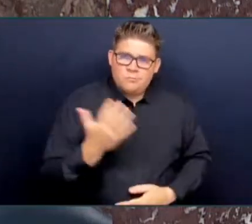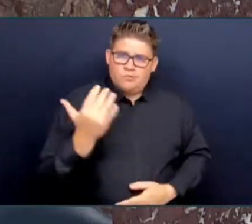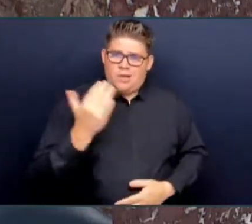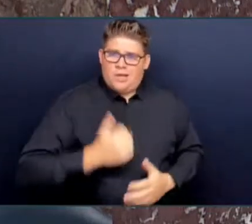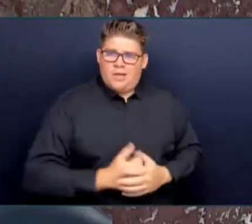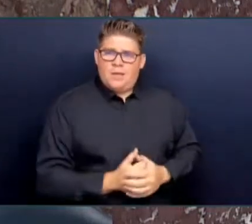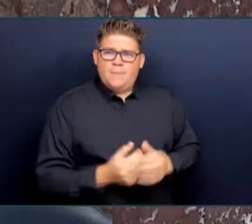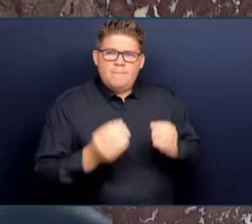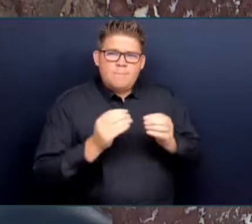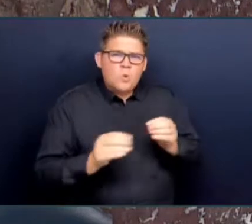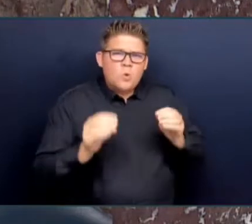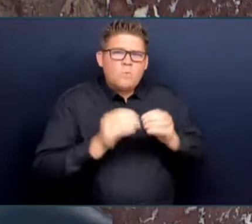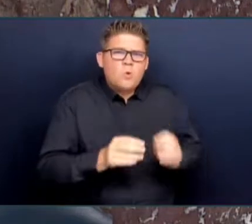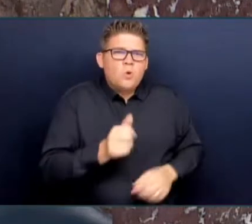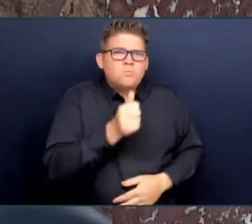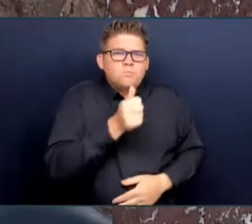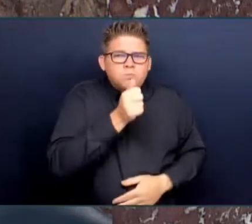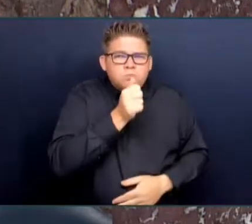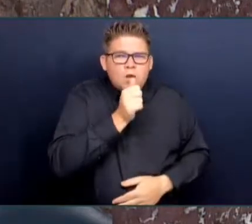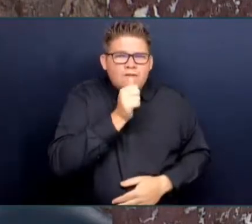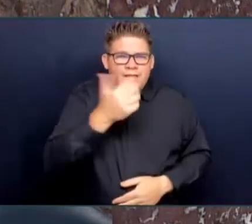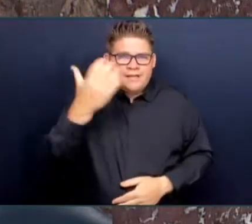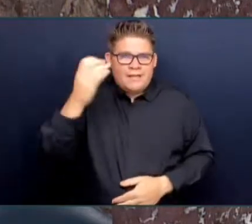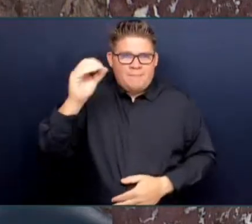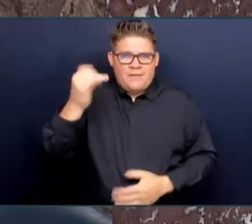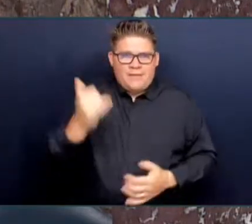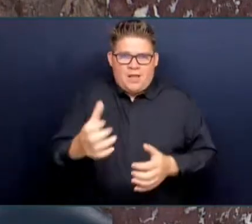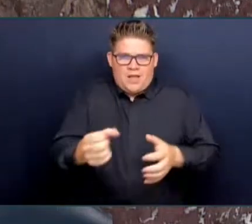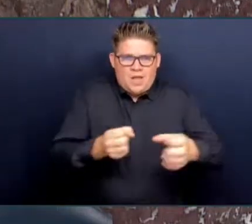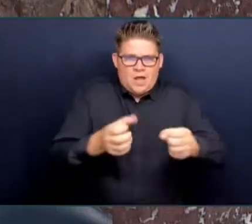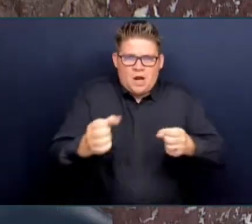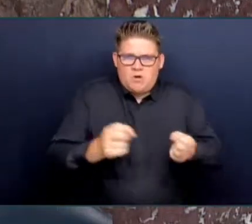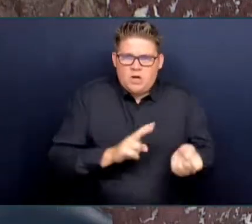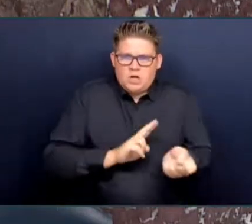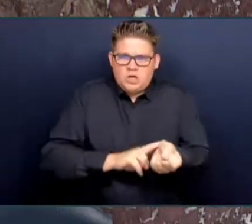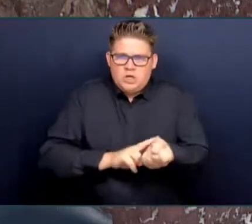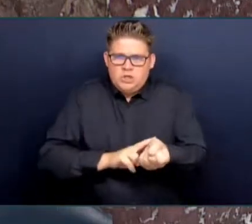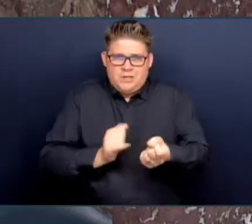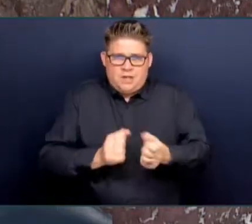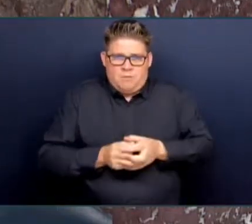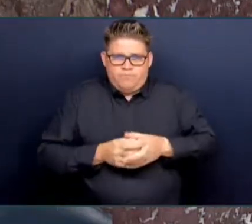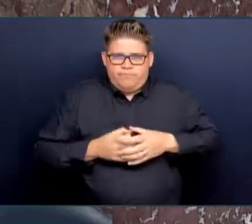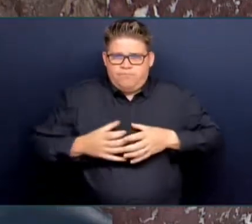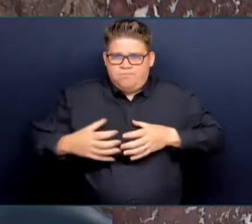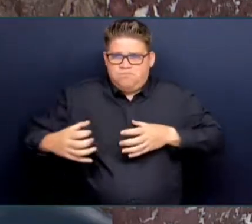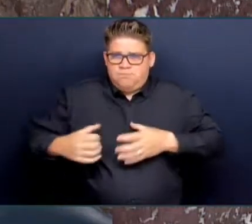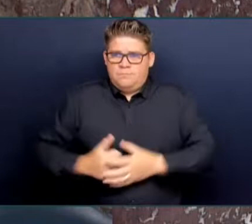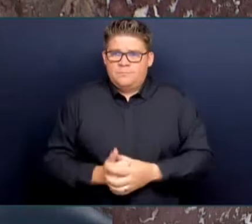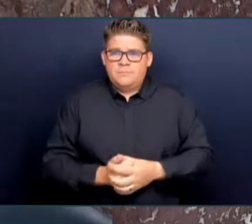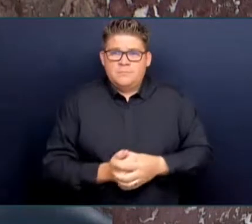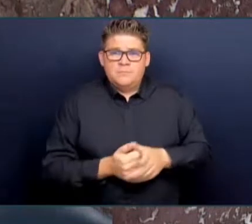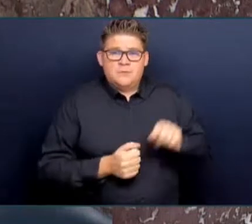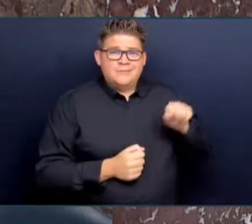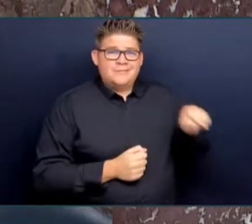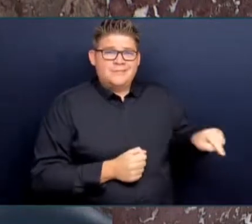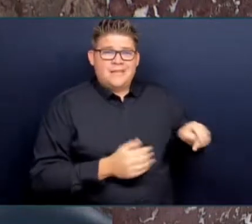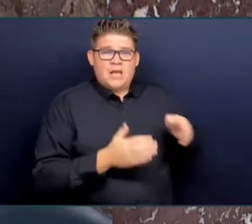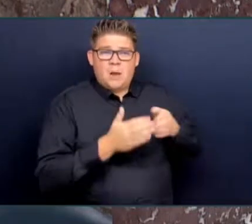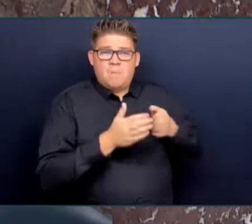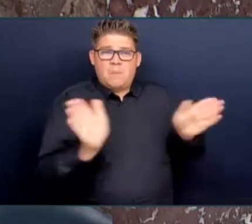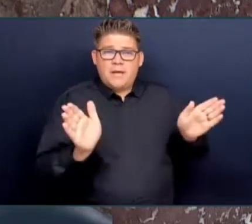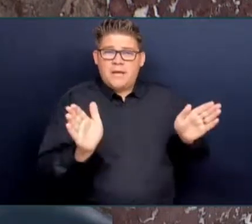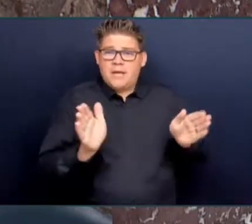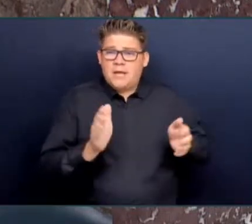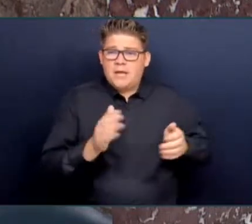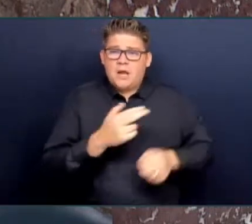had an explosion of private contractors working as nurses in our hospitals. Some from as far away as Newfoundland and others that are